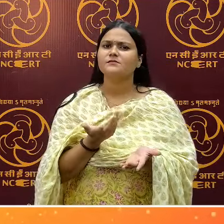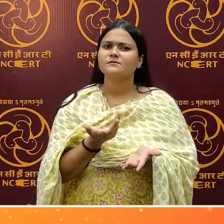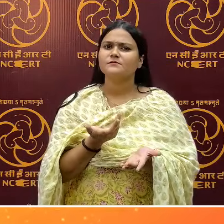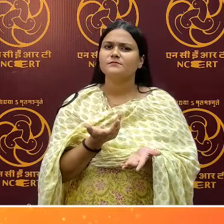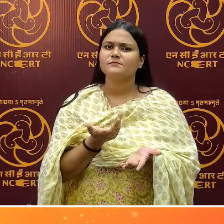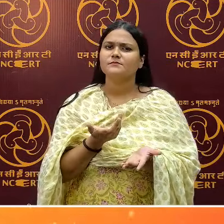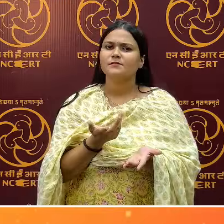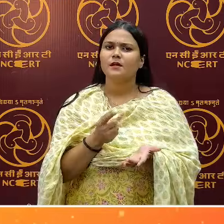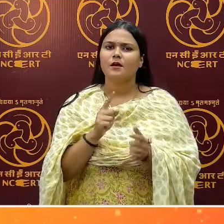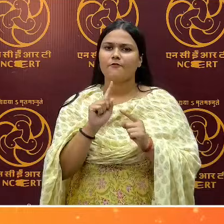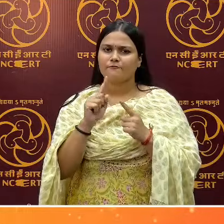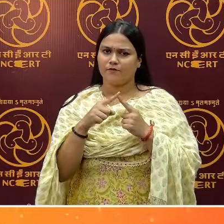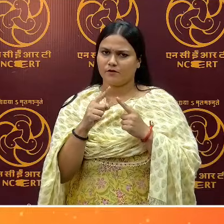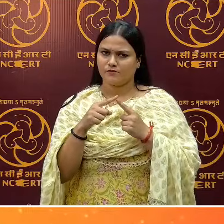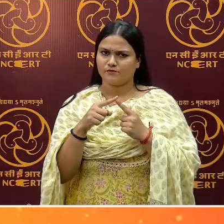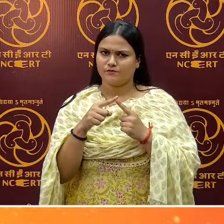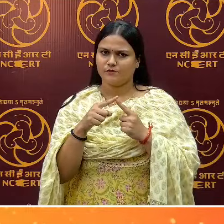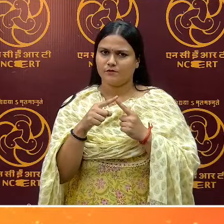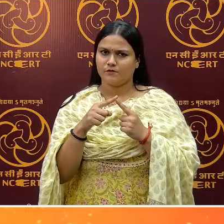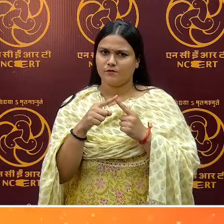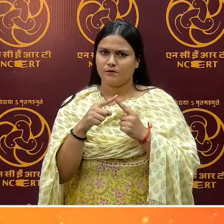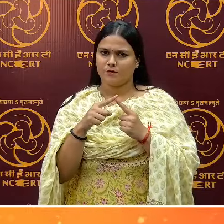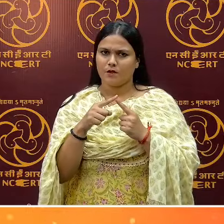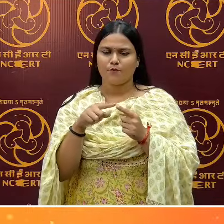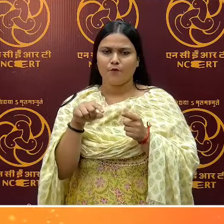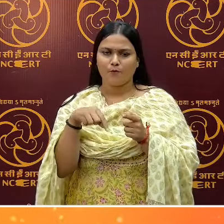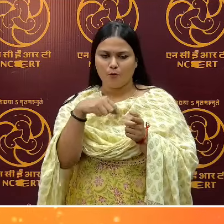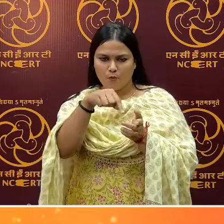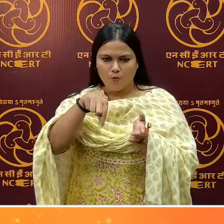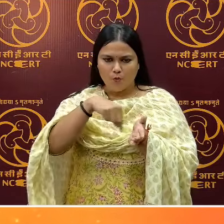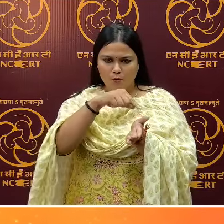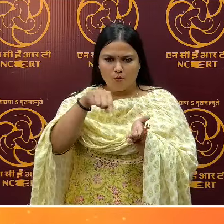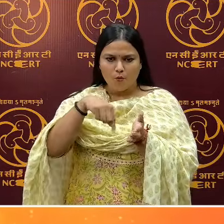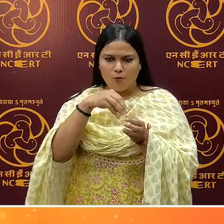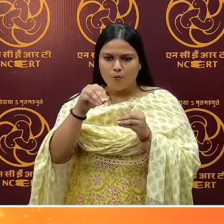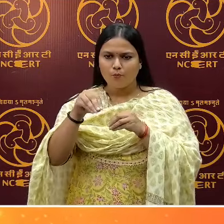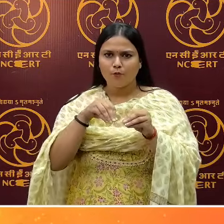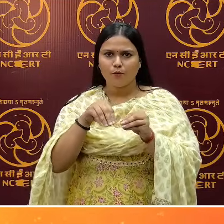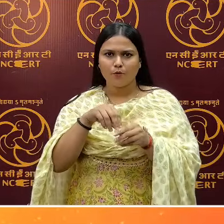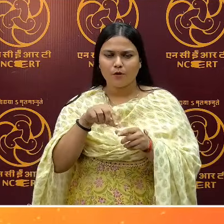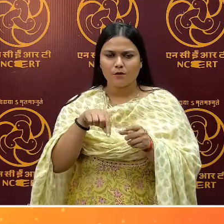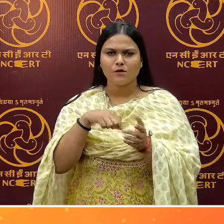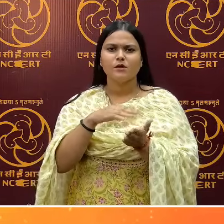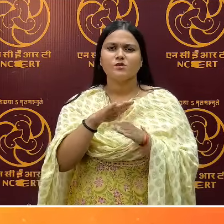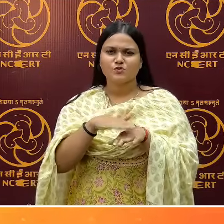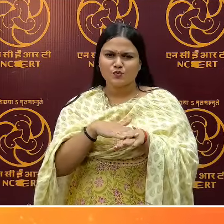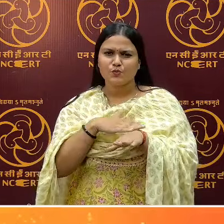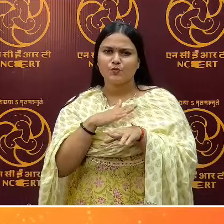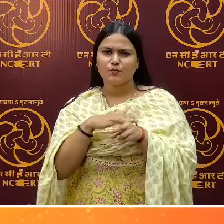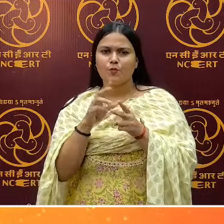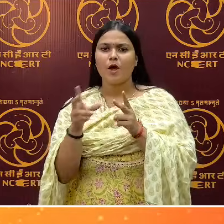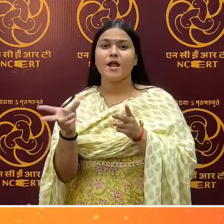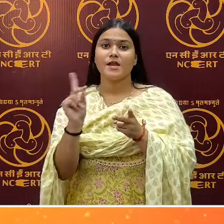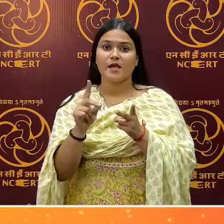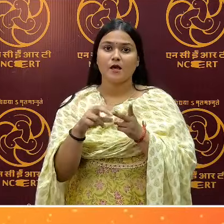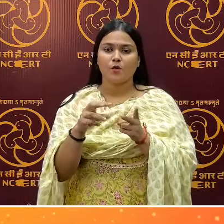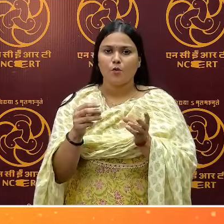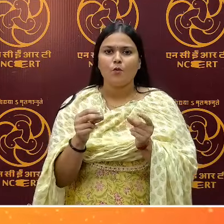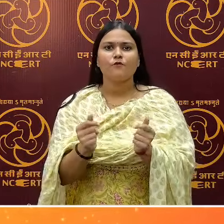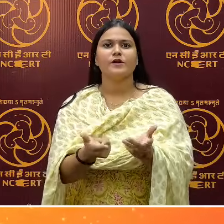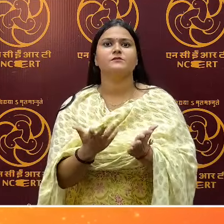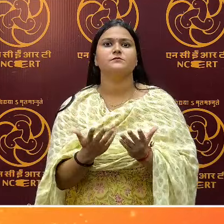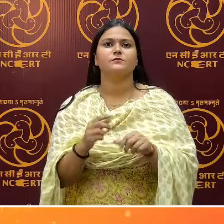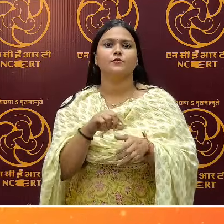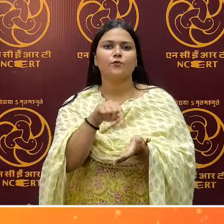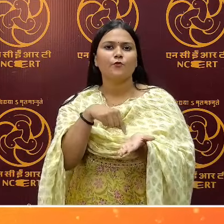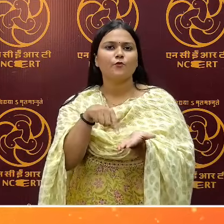The first one was moved slowly and this one moved really fast. Yes. So can you just guess now what is there